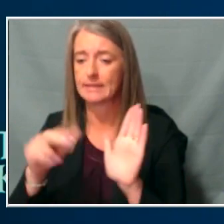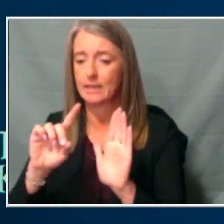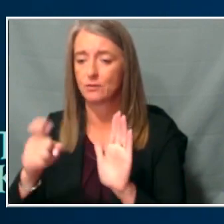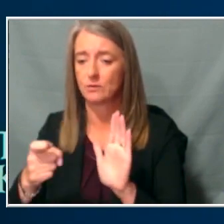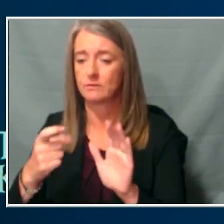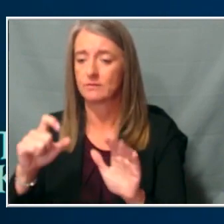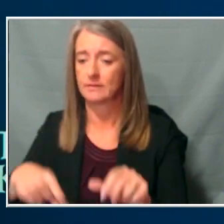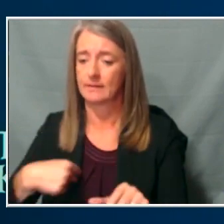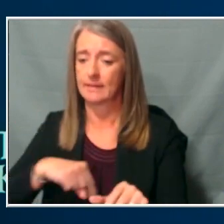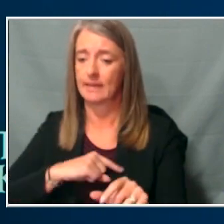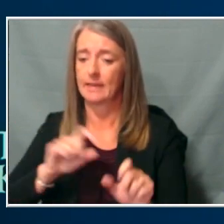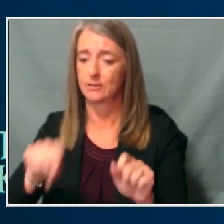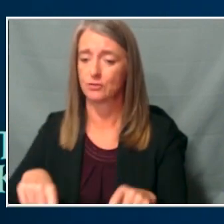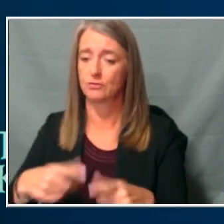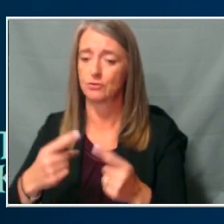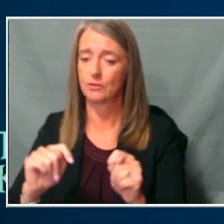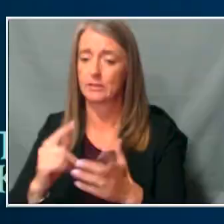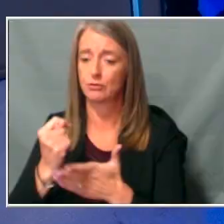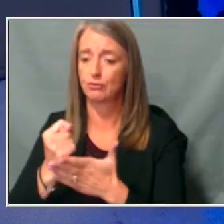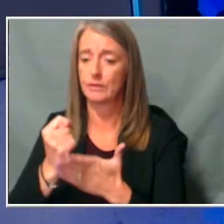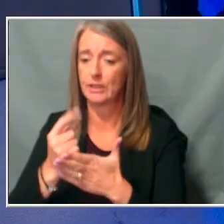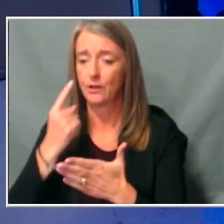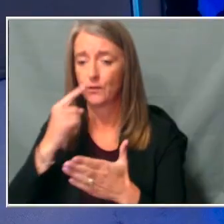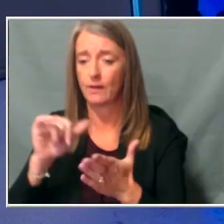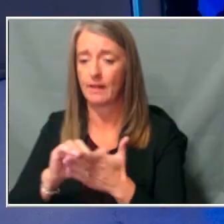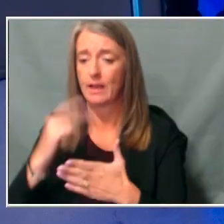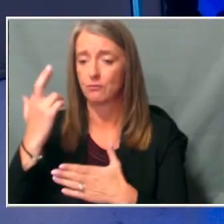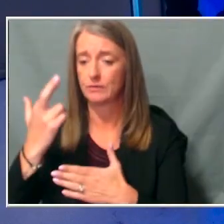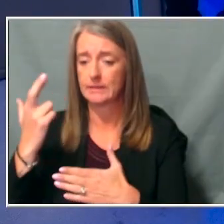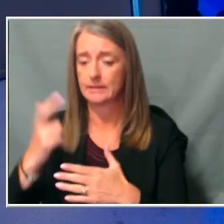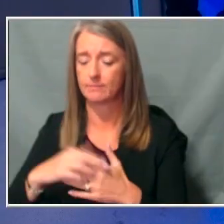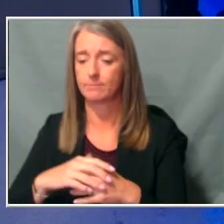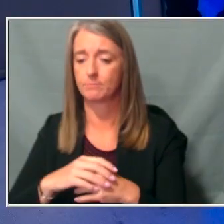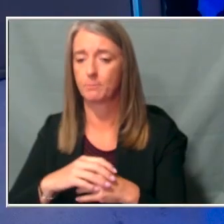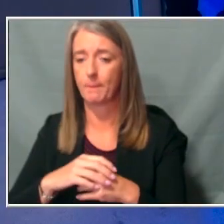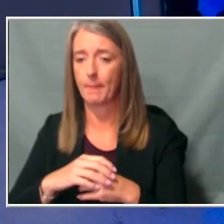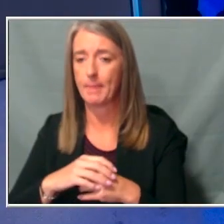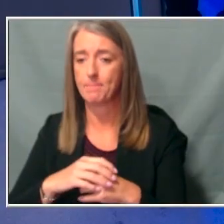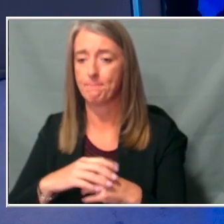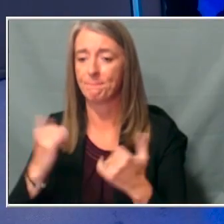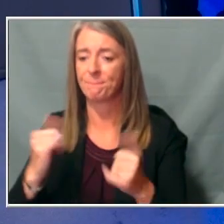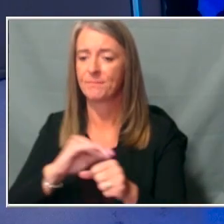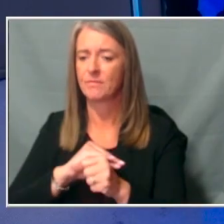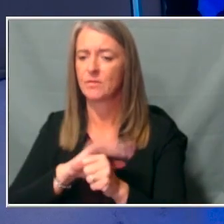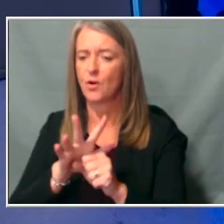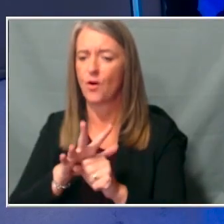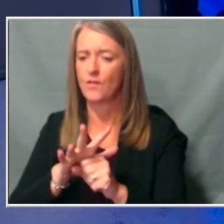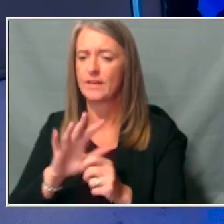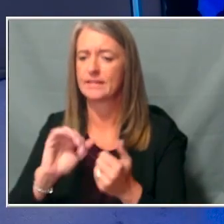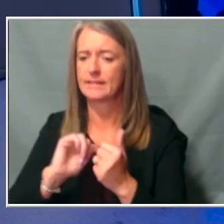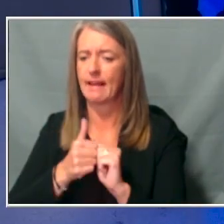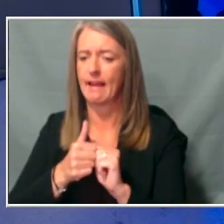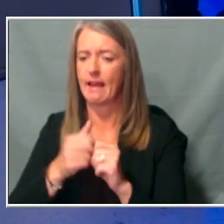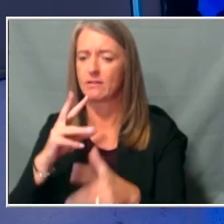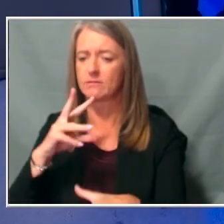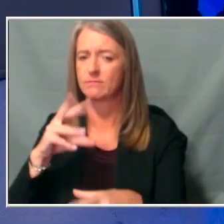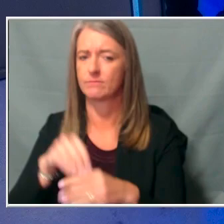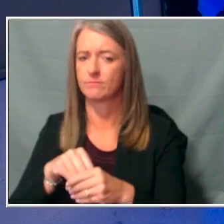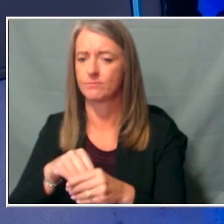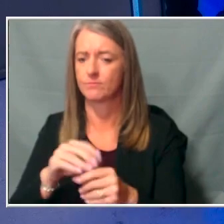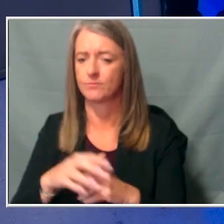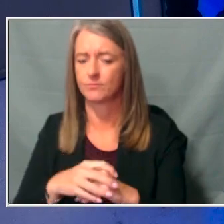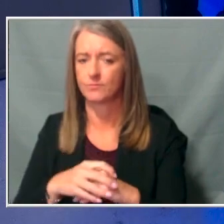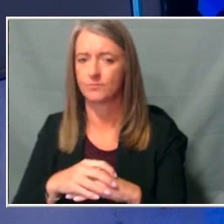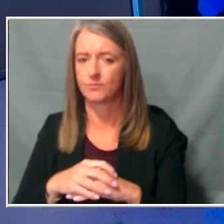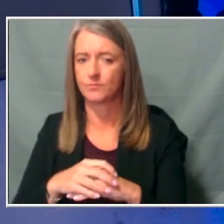can then start to treat you for that condition. So let's connect the dots when it comes to COVID. Where does COVID fall and how did you take that into account?